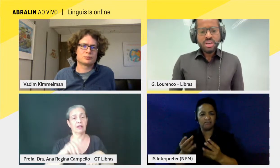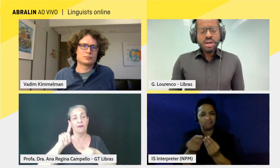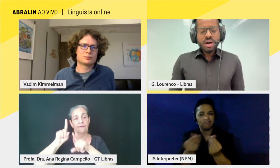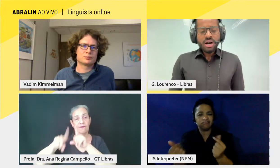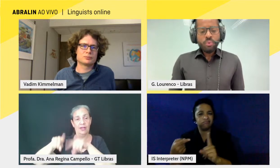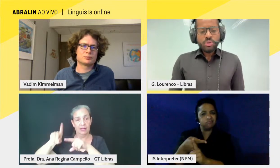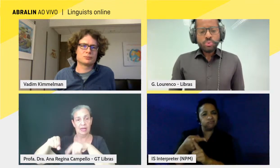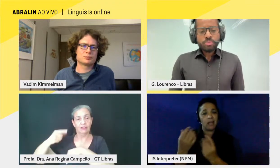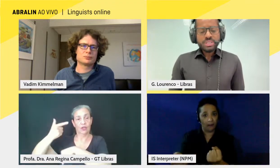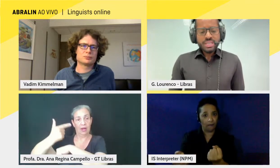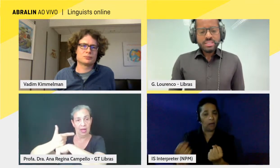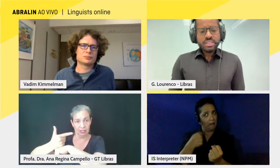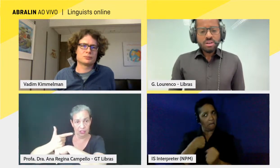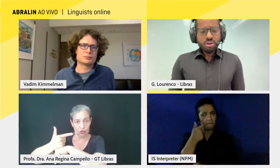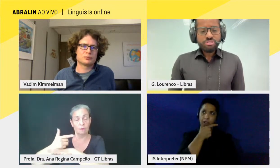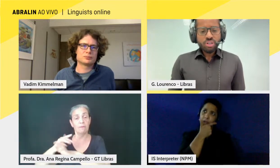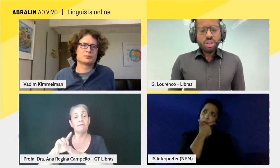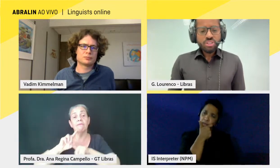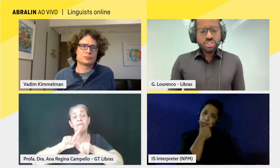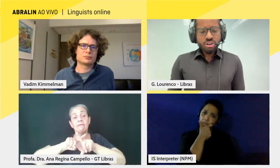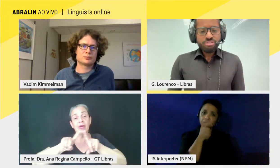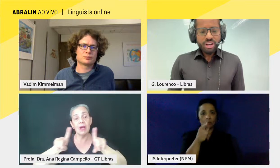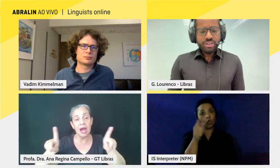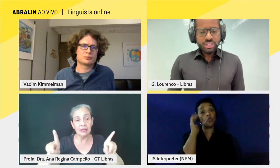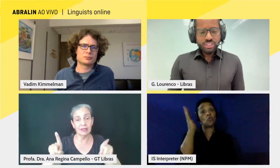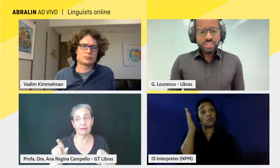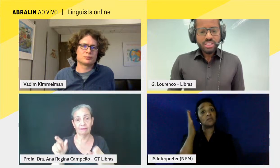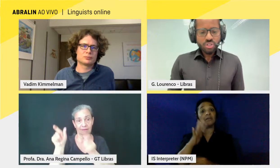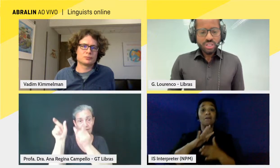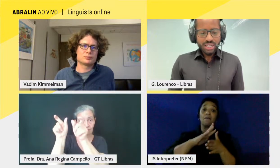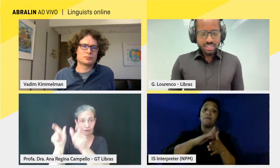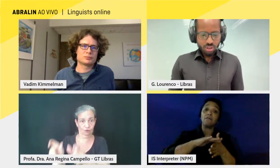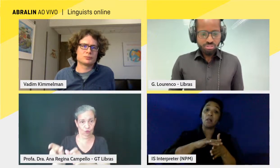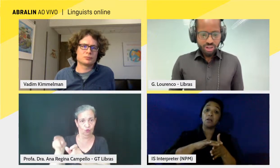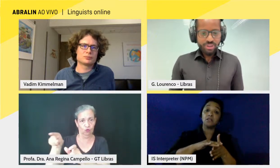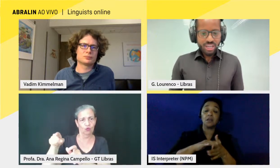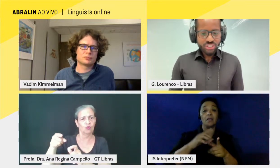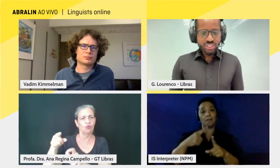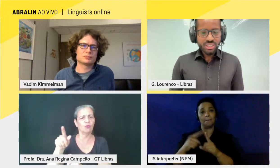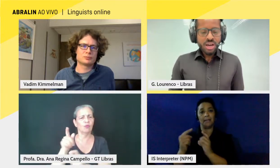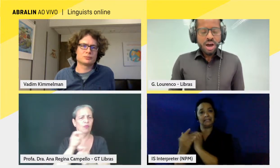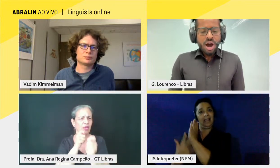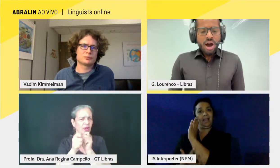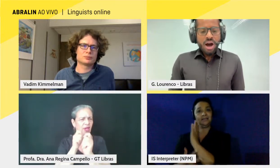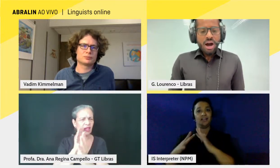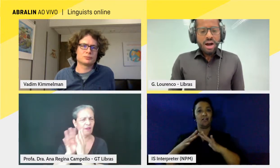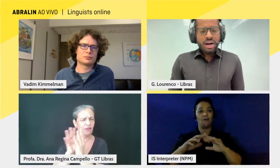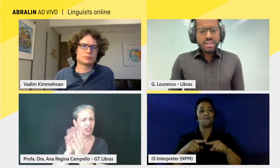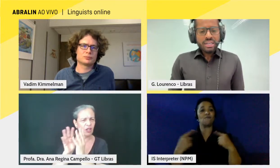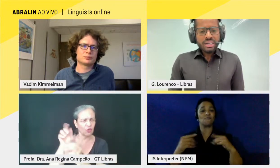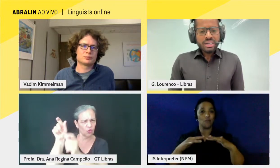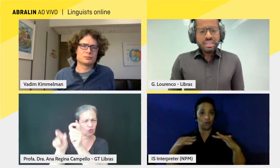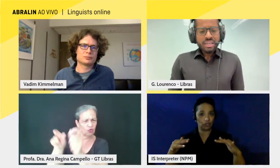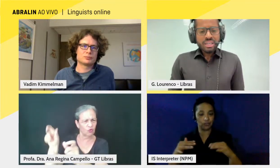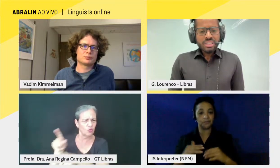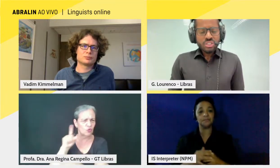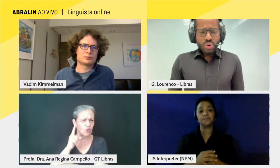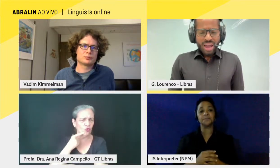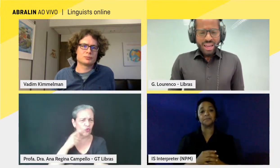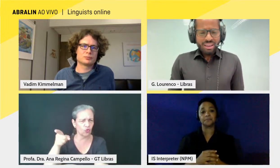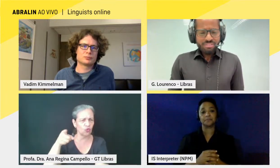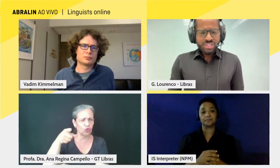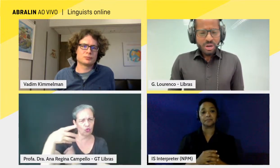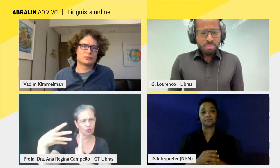this when you were presenting on phonological variation and on lexical variation. Uh, and